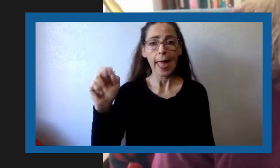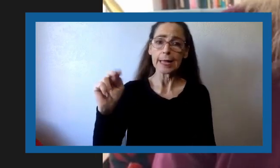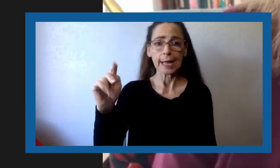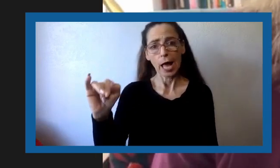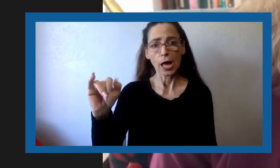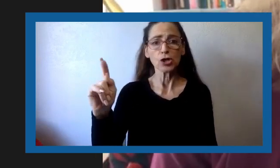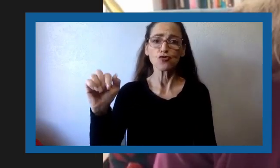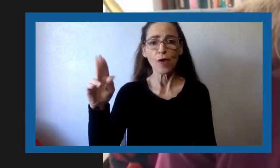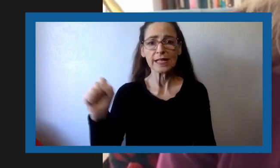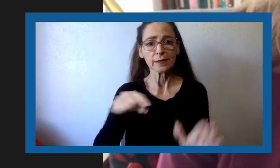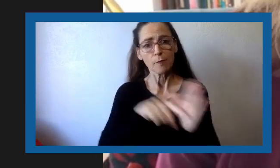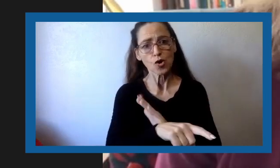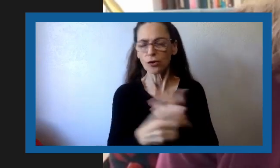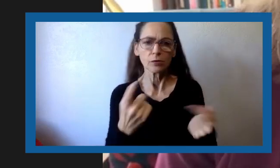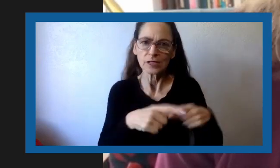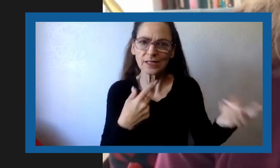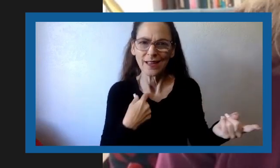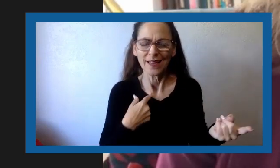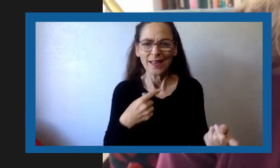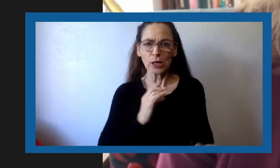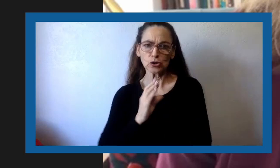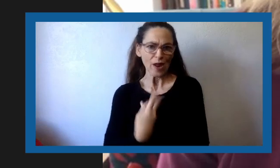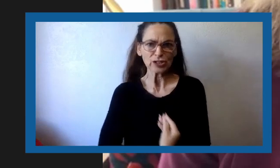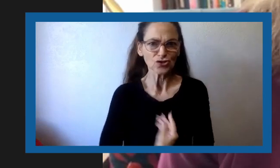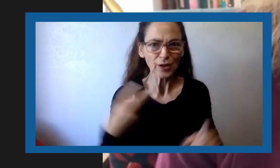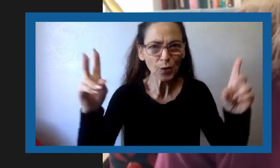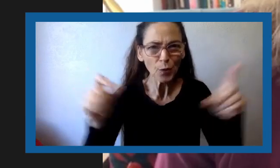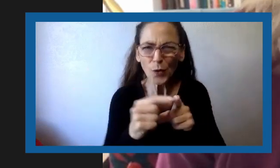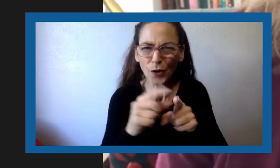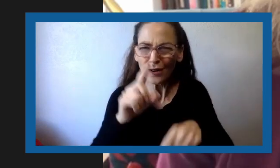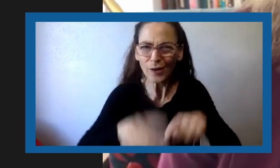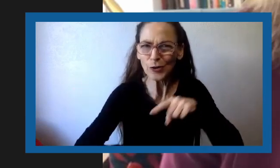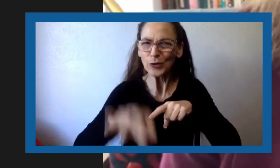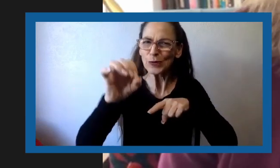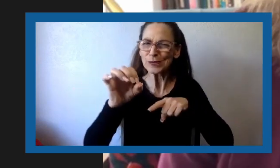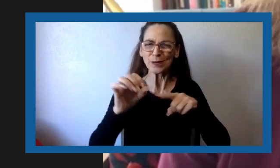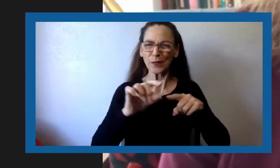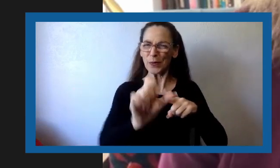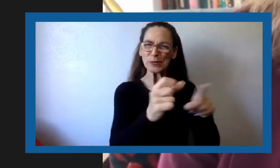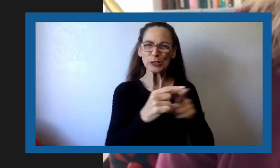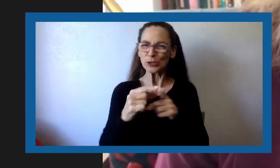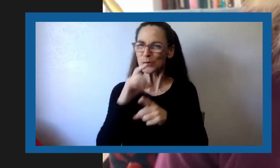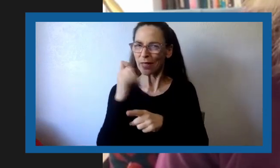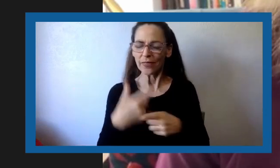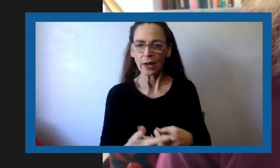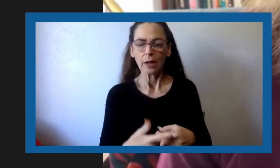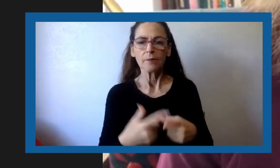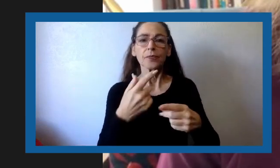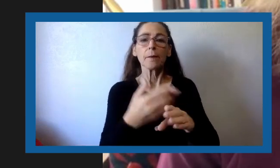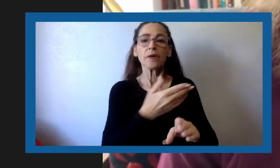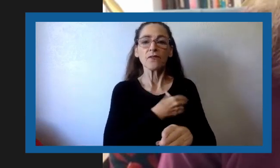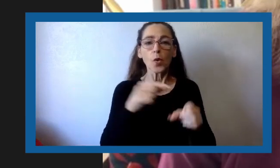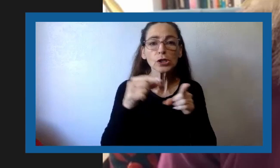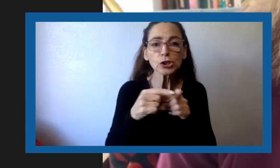murder. You couldn't necessarily use transgender to find cases or other community terms. What you ended up having to use were